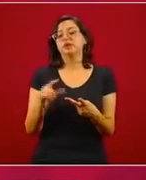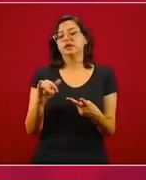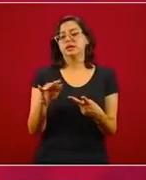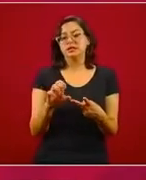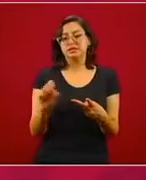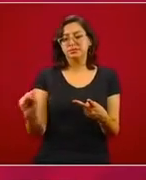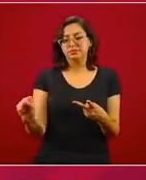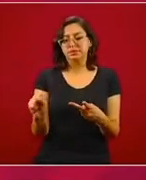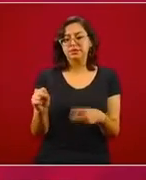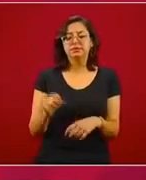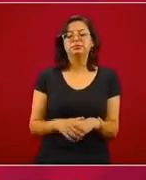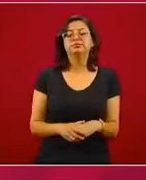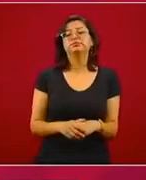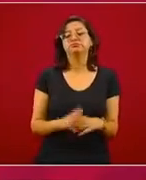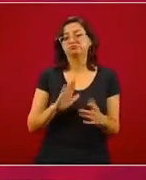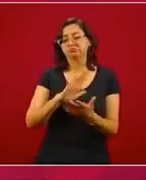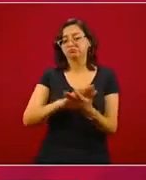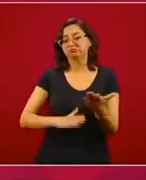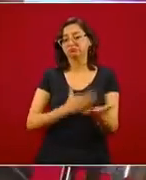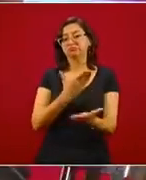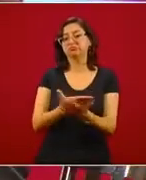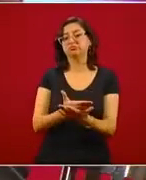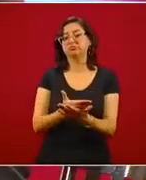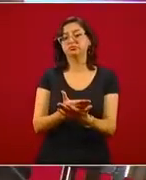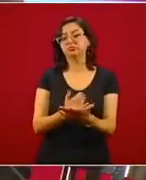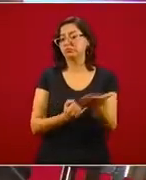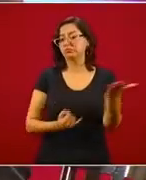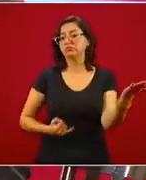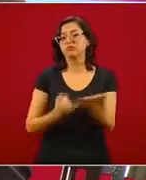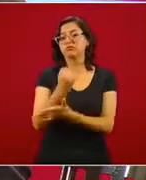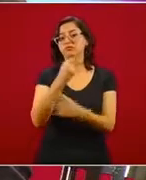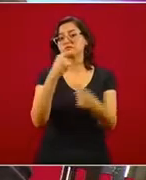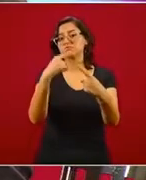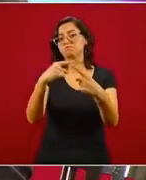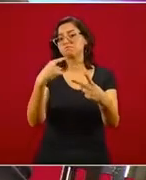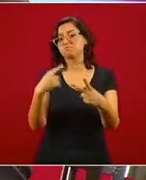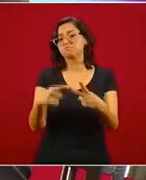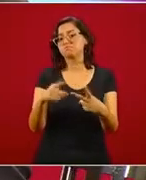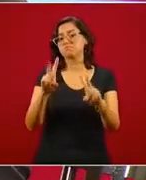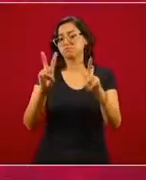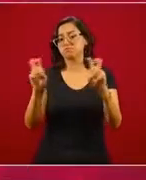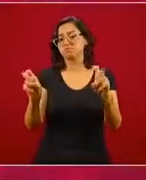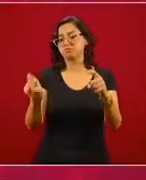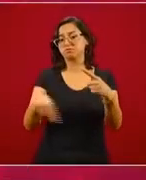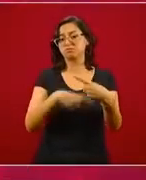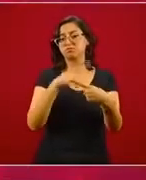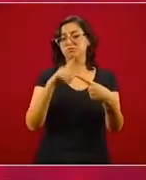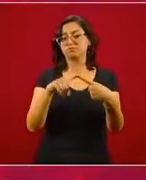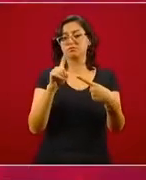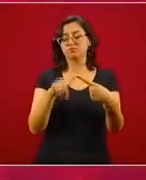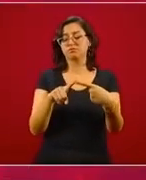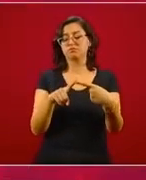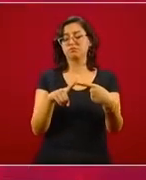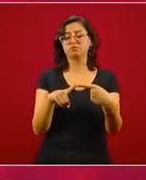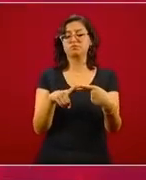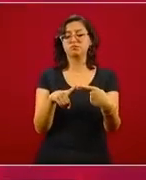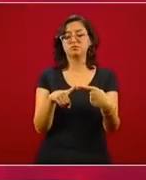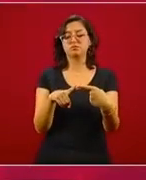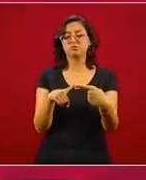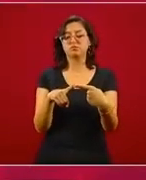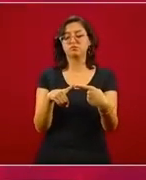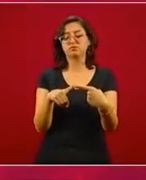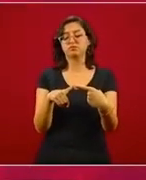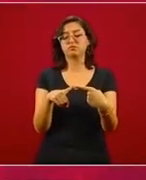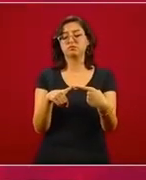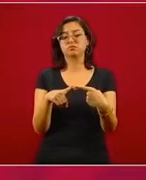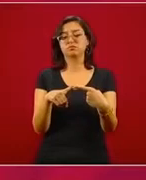ministries, social service, labor, and economy, as well as health, to talk about how we need to